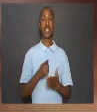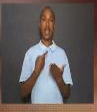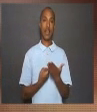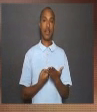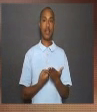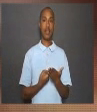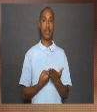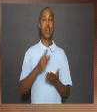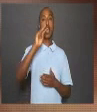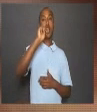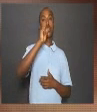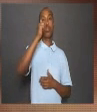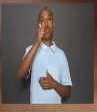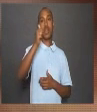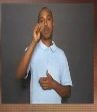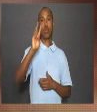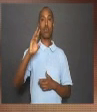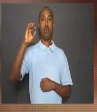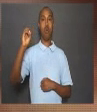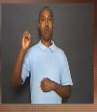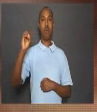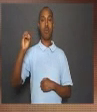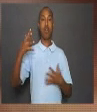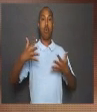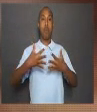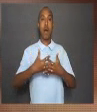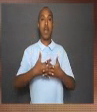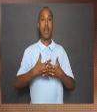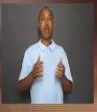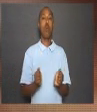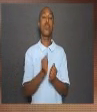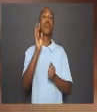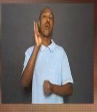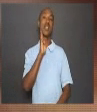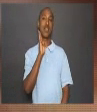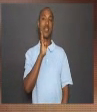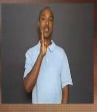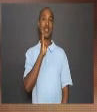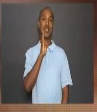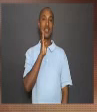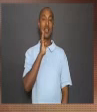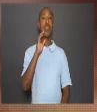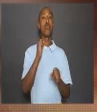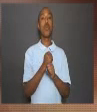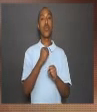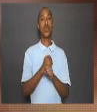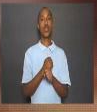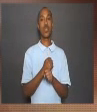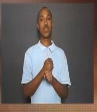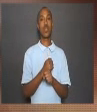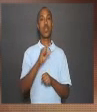Here, sodium oxide combines with water to